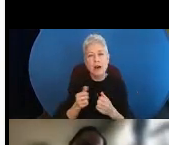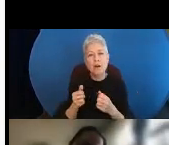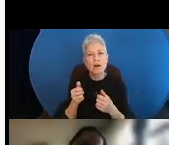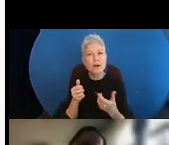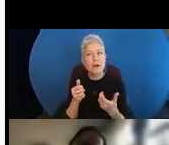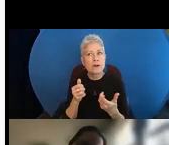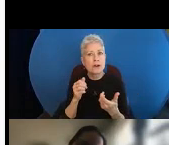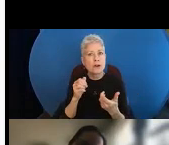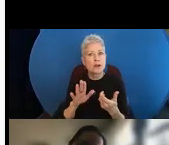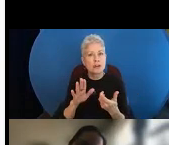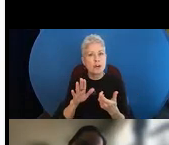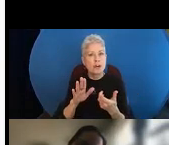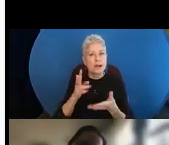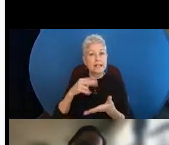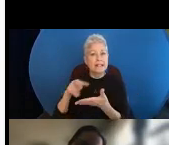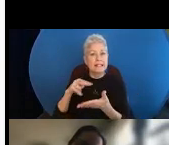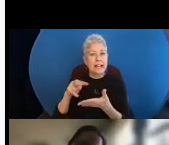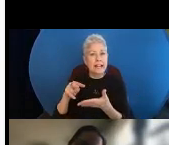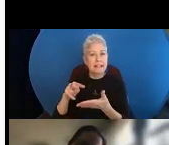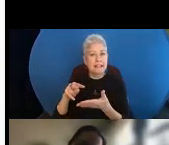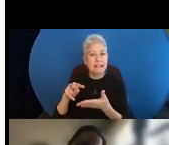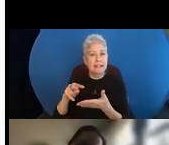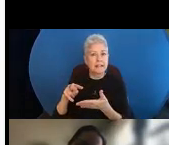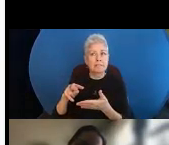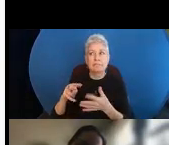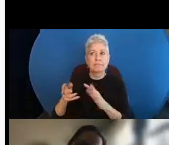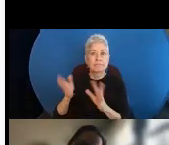your artistic work has changed as a result of COVID-19.